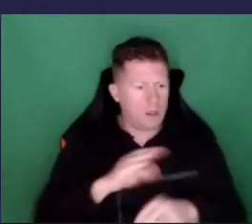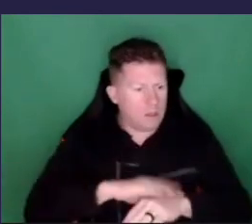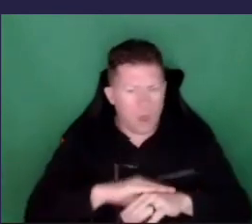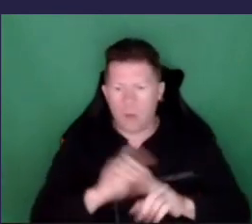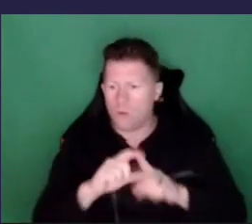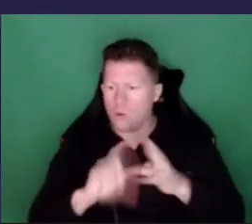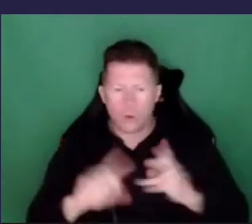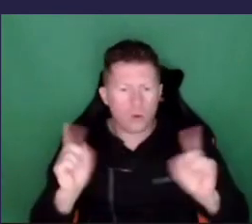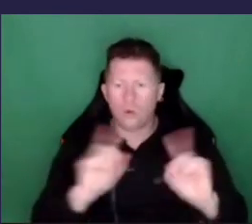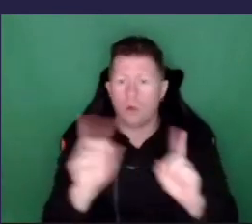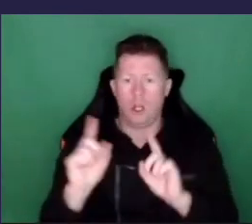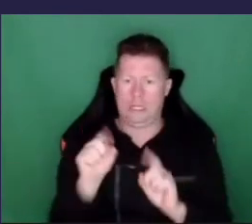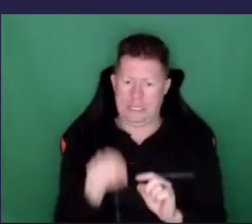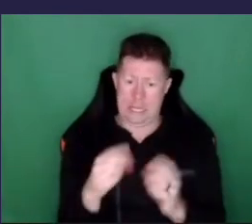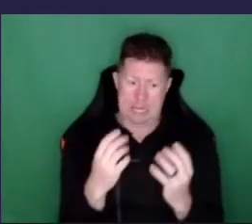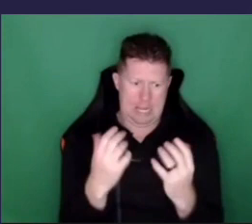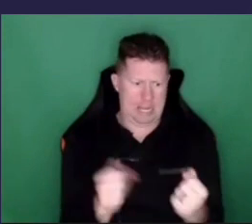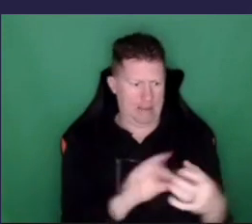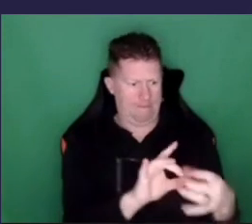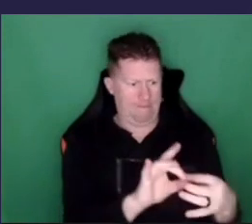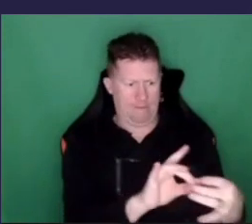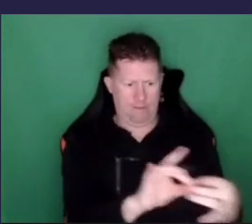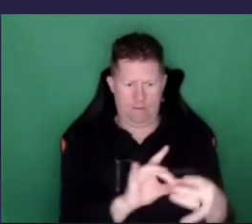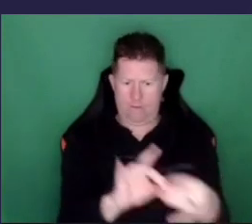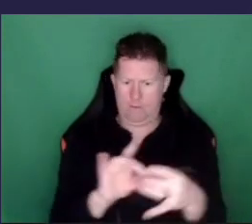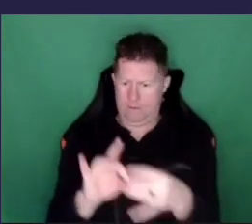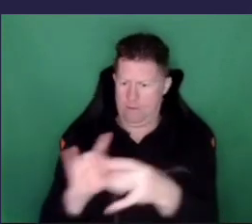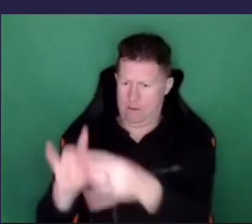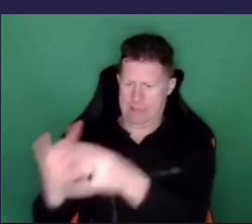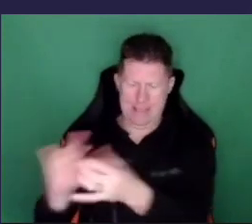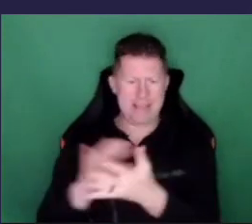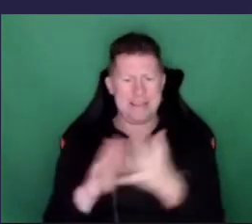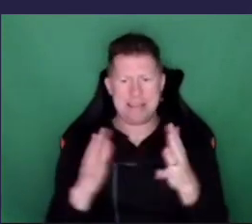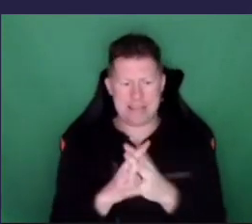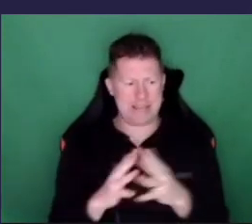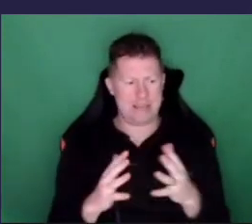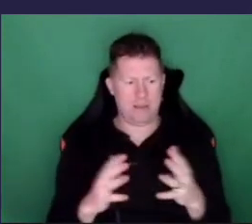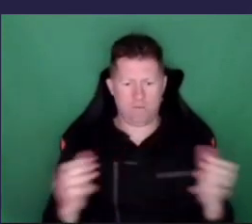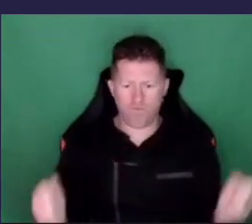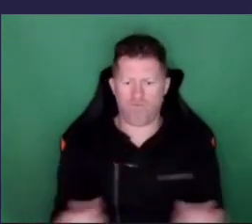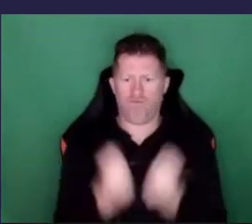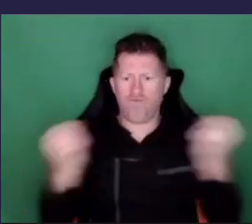those existing connections and how might we build on those?